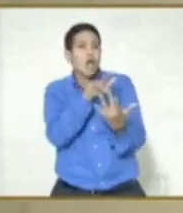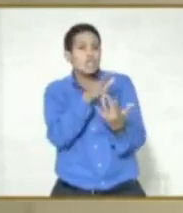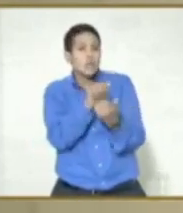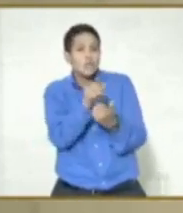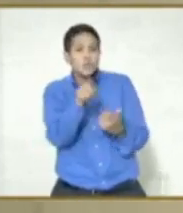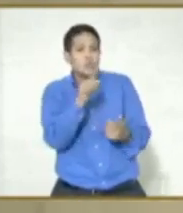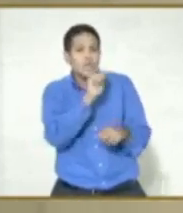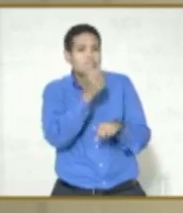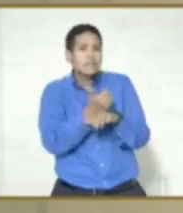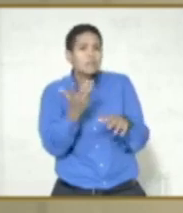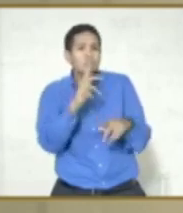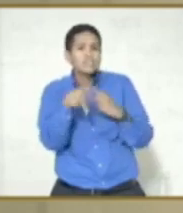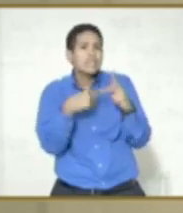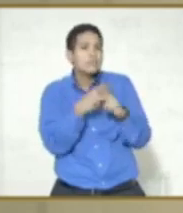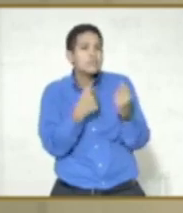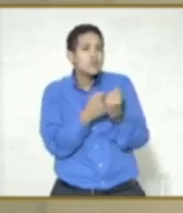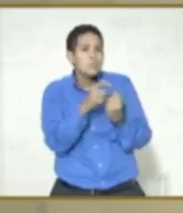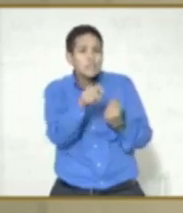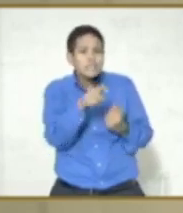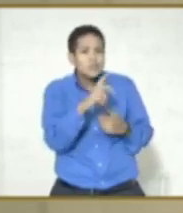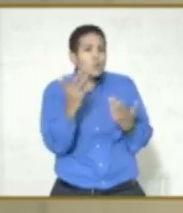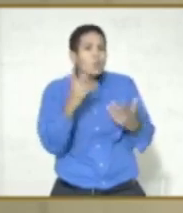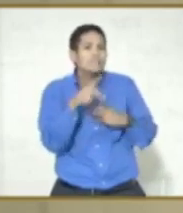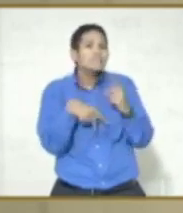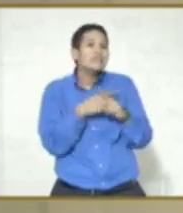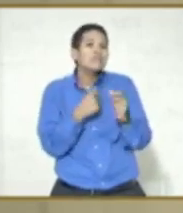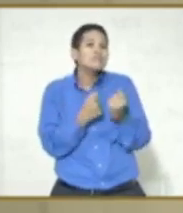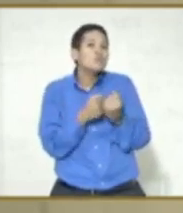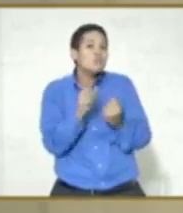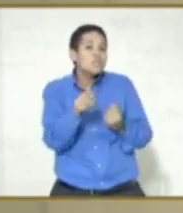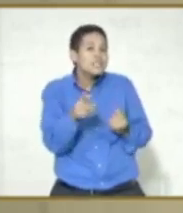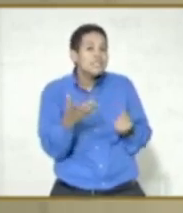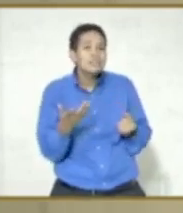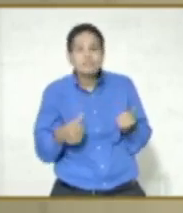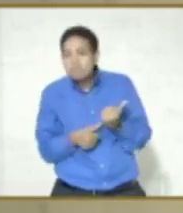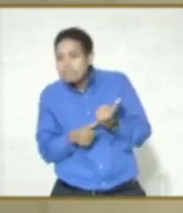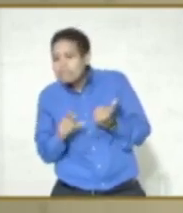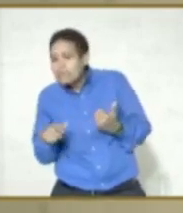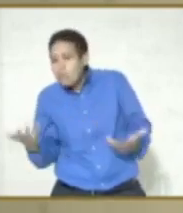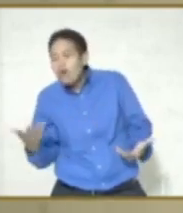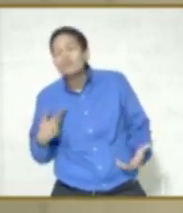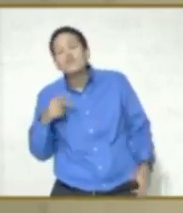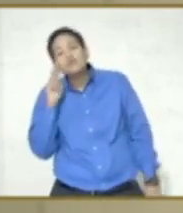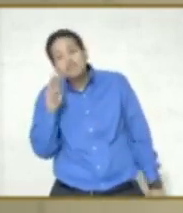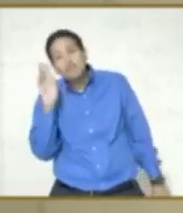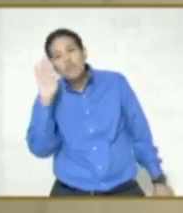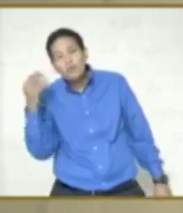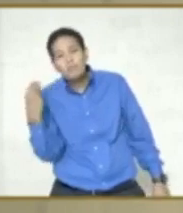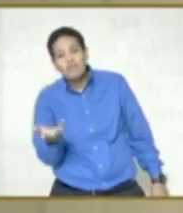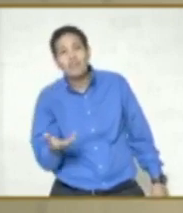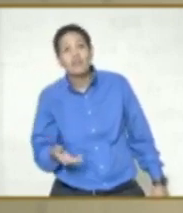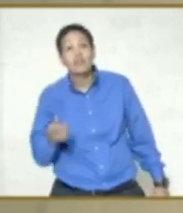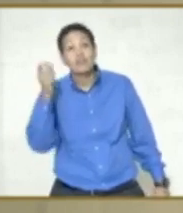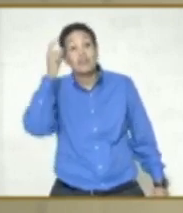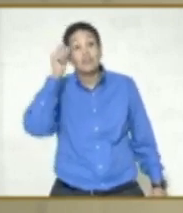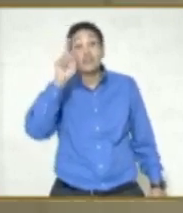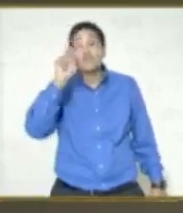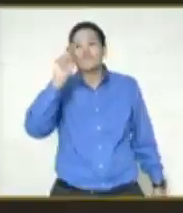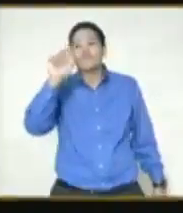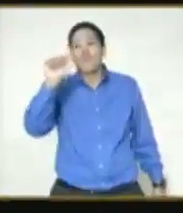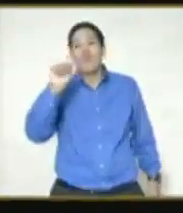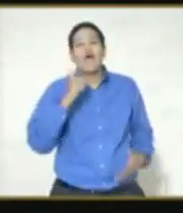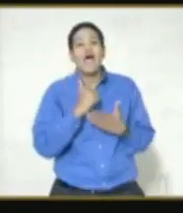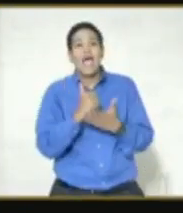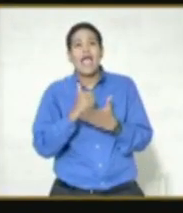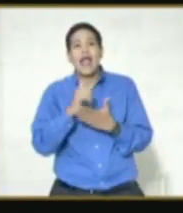what sort of support you need, what sort of assistance you need. But I want to make this point very, very clear. The Rona helpline is about